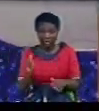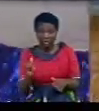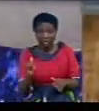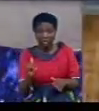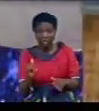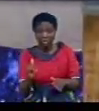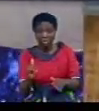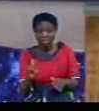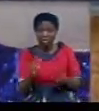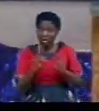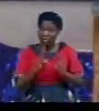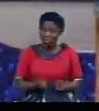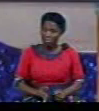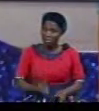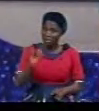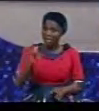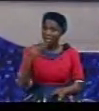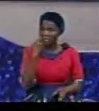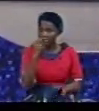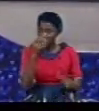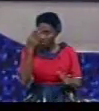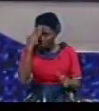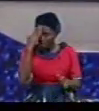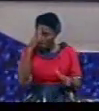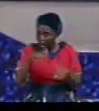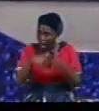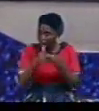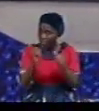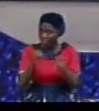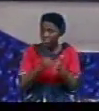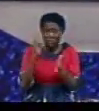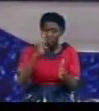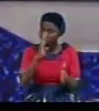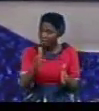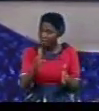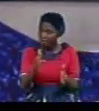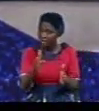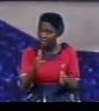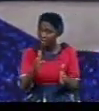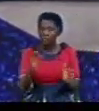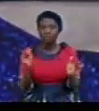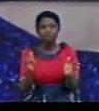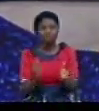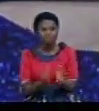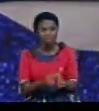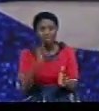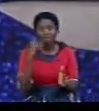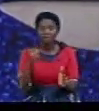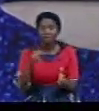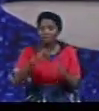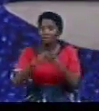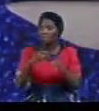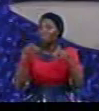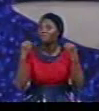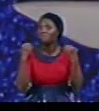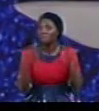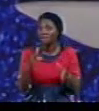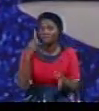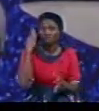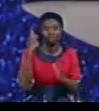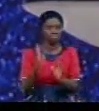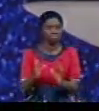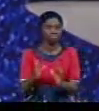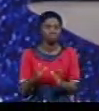do you know how possible it will be that's the problem of many preachers not here